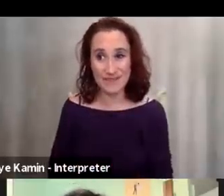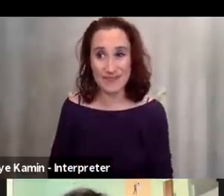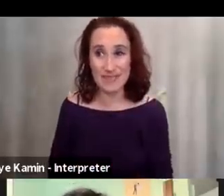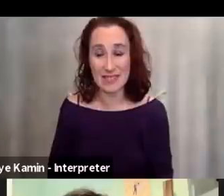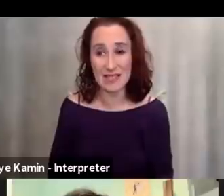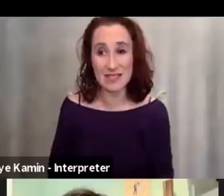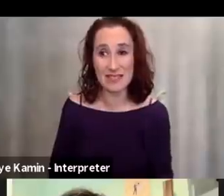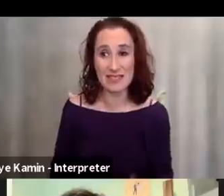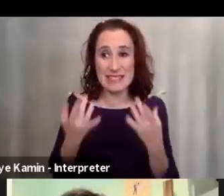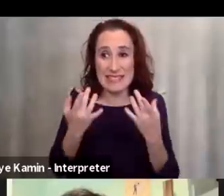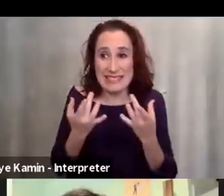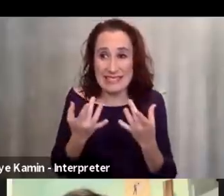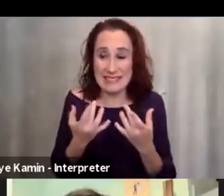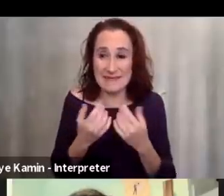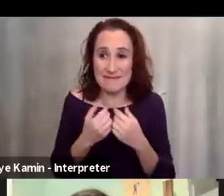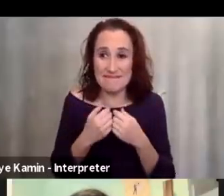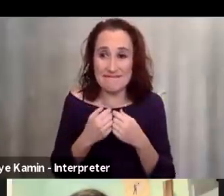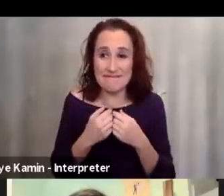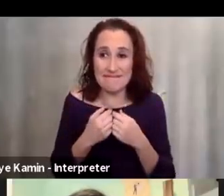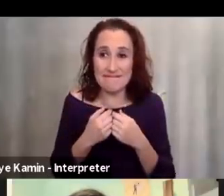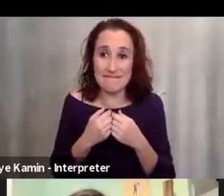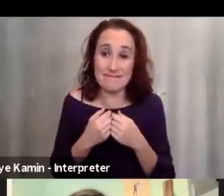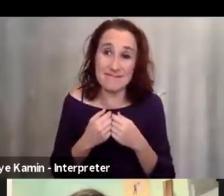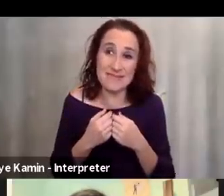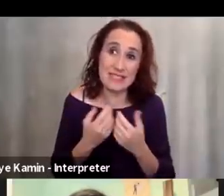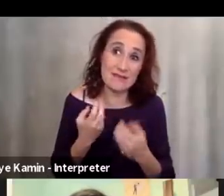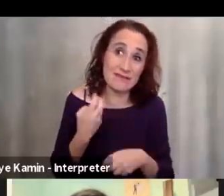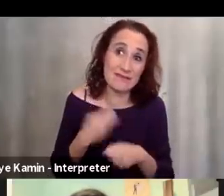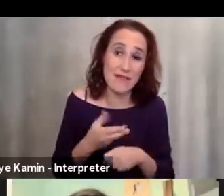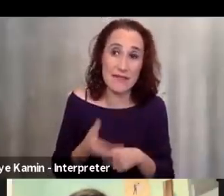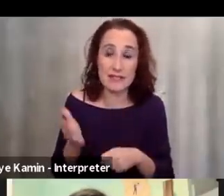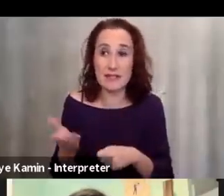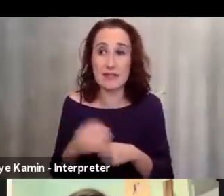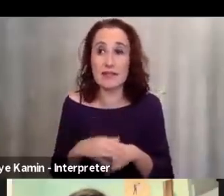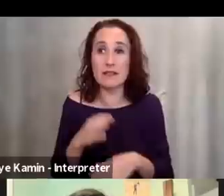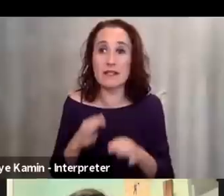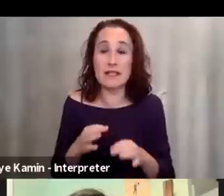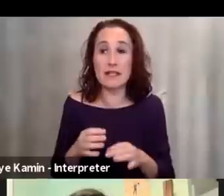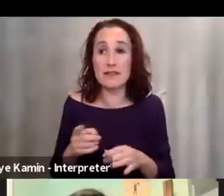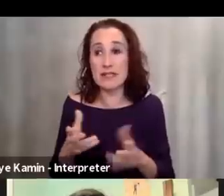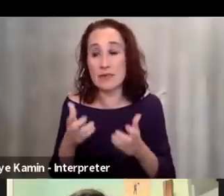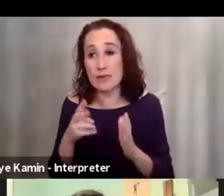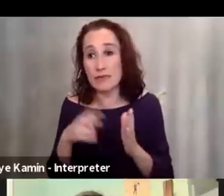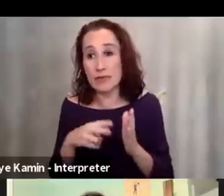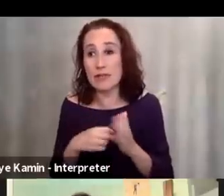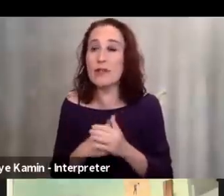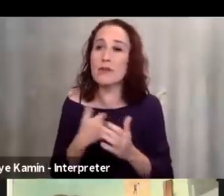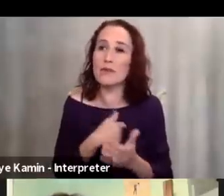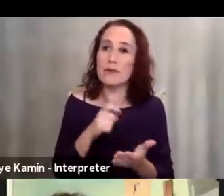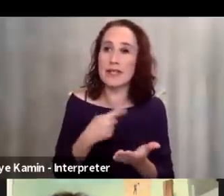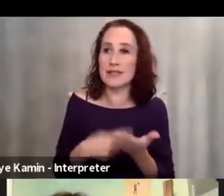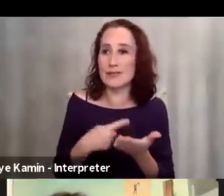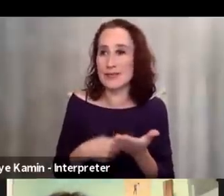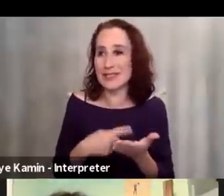that's something that's really, there's a lot of tough stuff in there. And if I did have her read it, or if she did want to read it, that would be a discussion. I